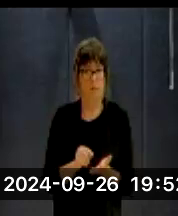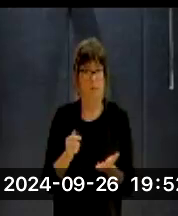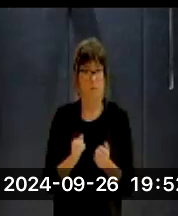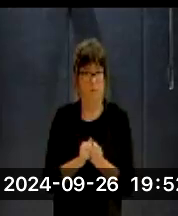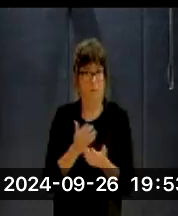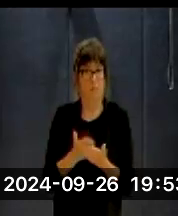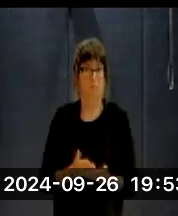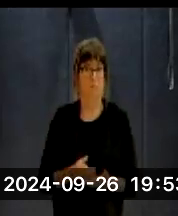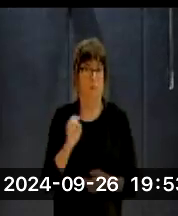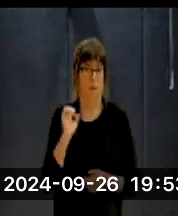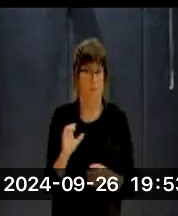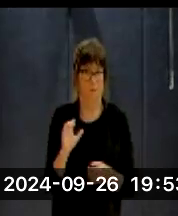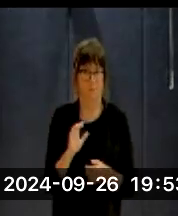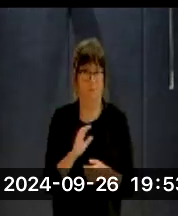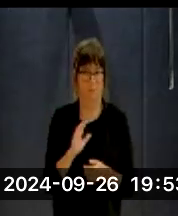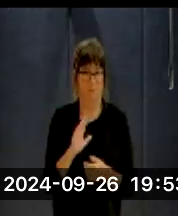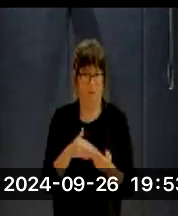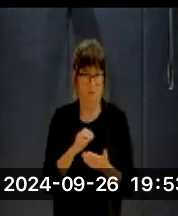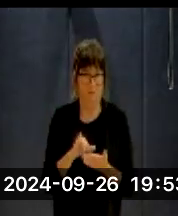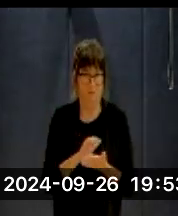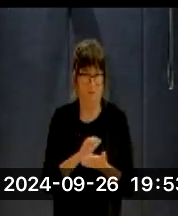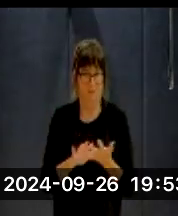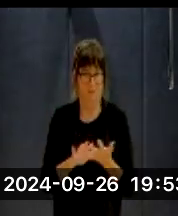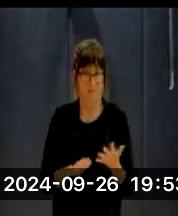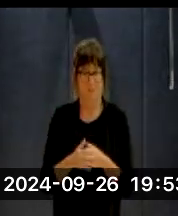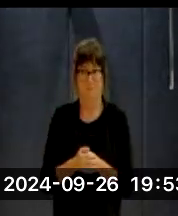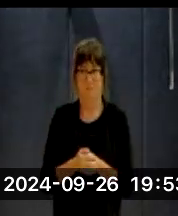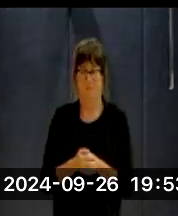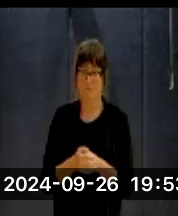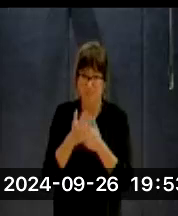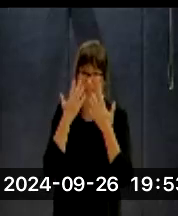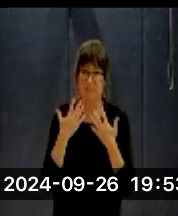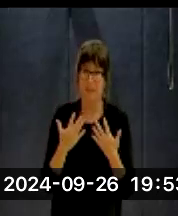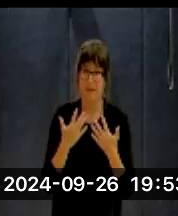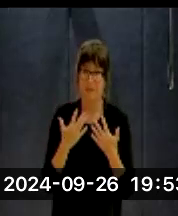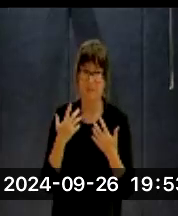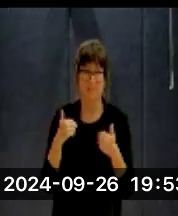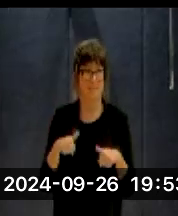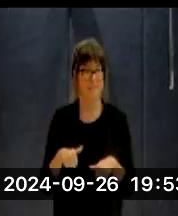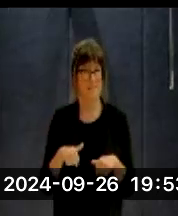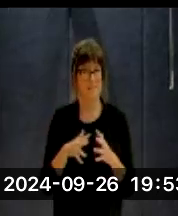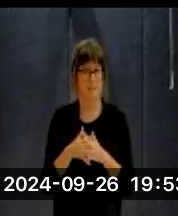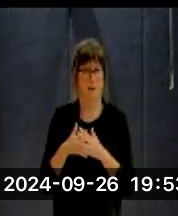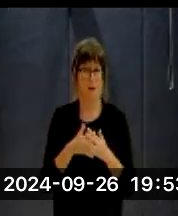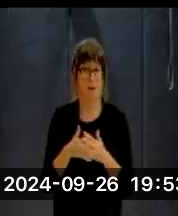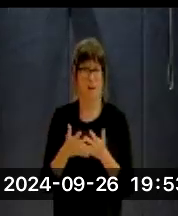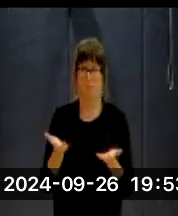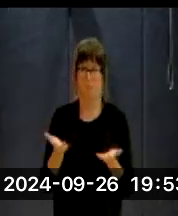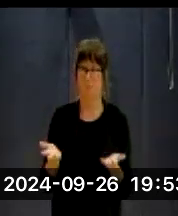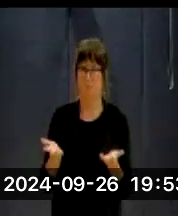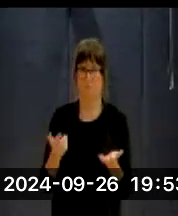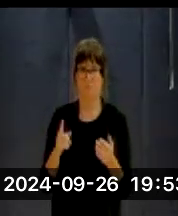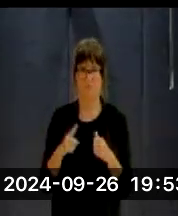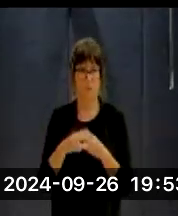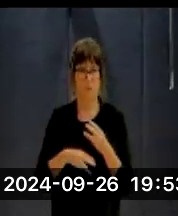documents of all of this. And it's like, it's sad. We're America. Like, we're a first world